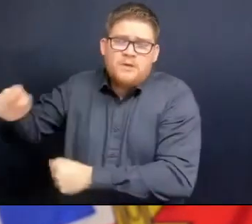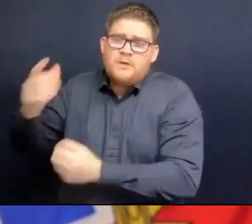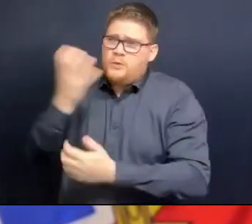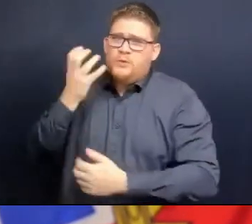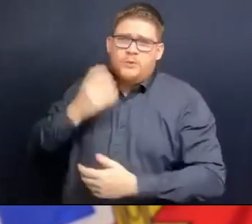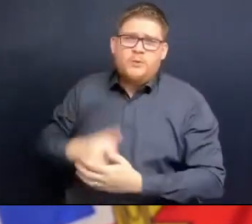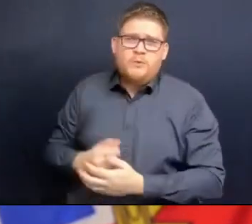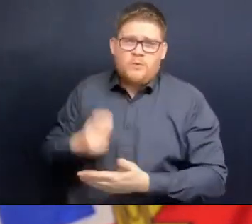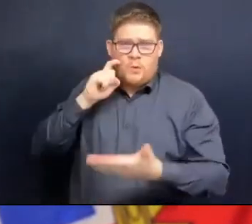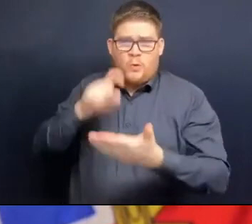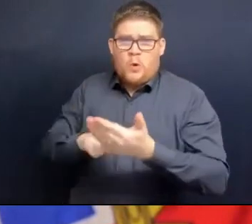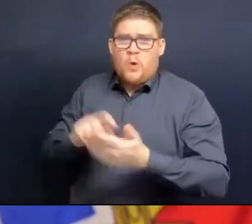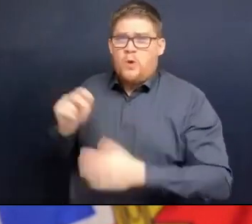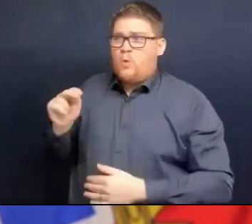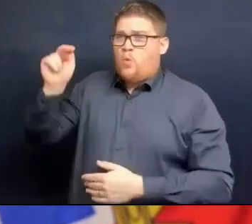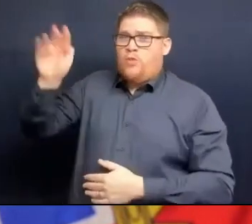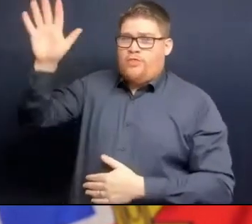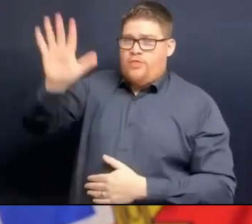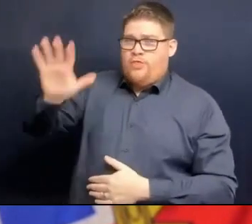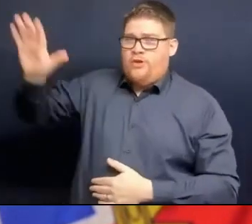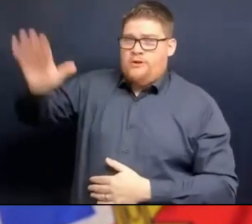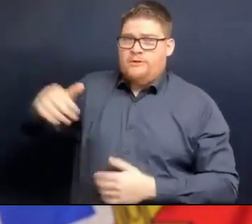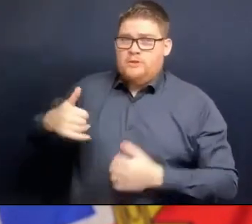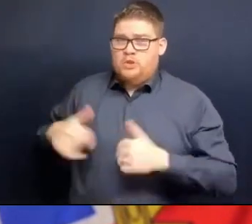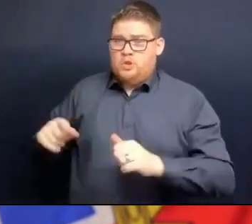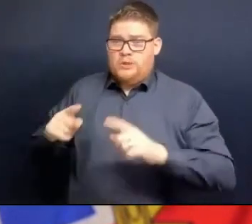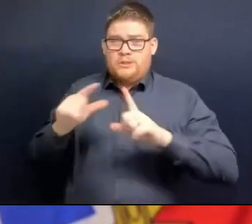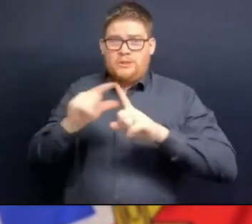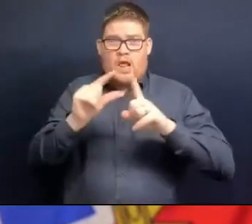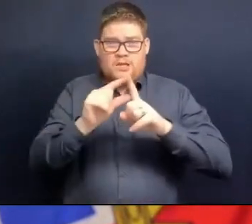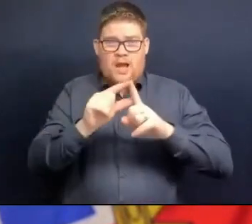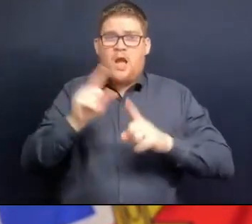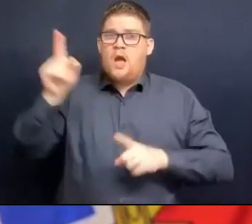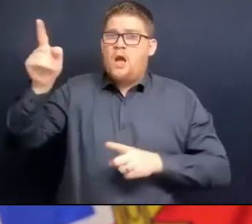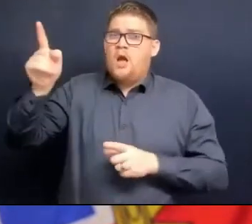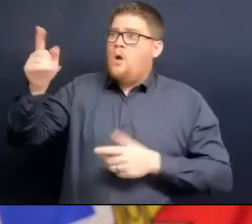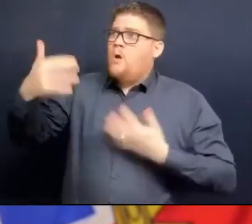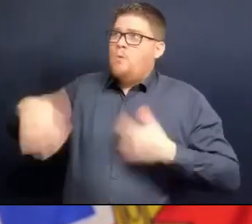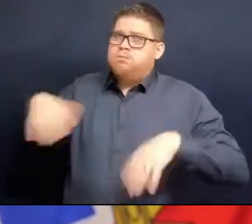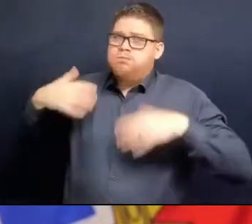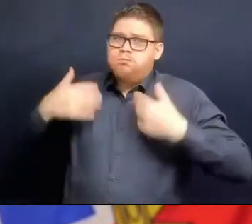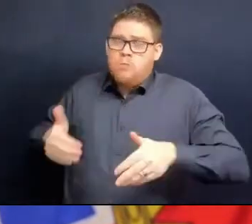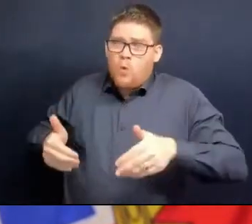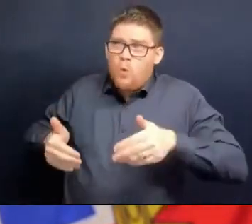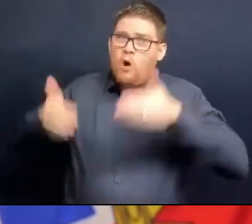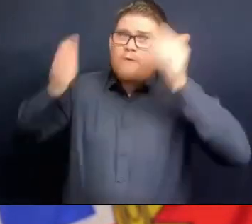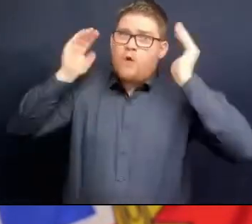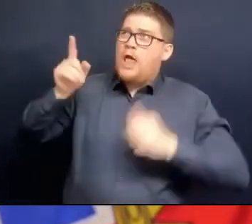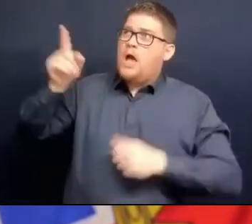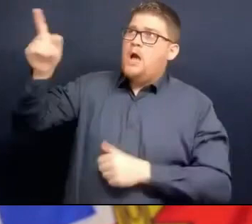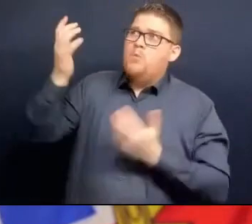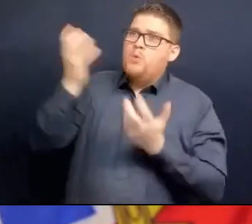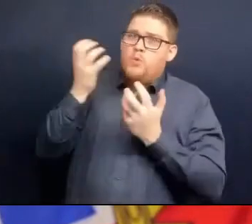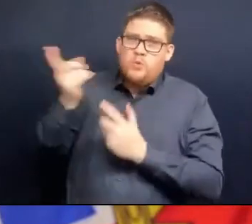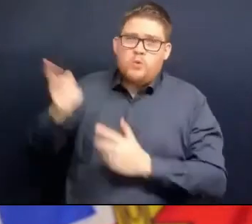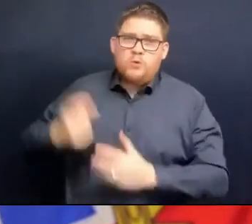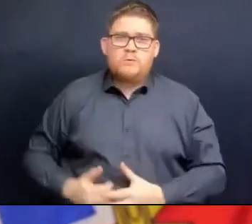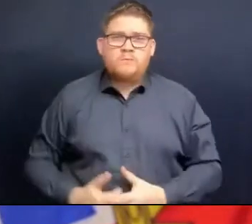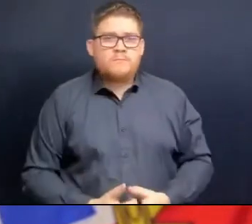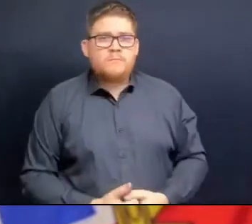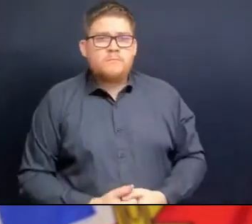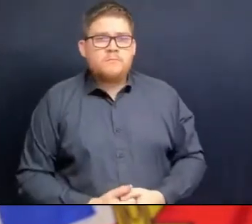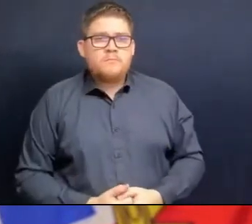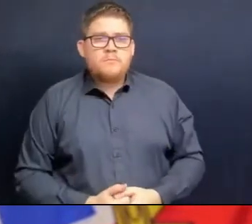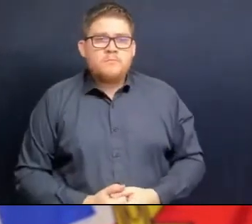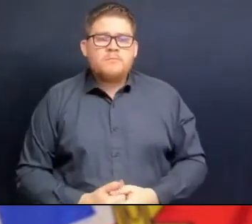Delta wave. So being able to take the time that we have when transmission is low to try and